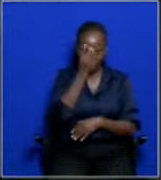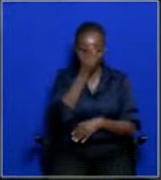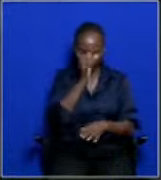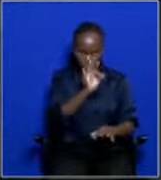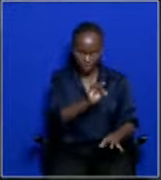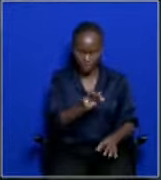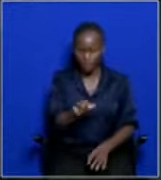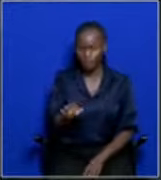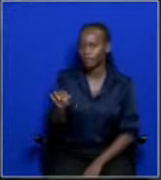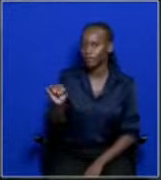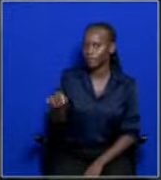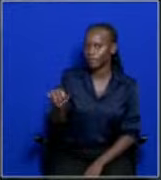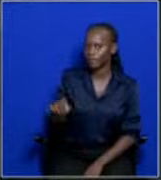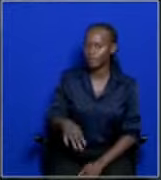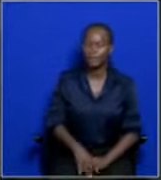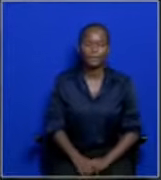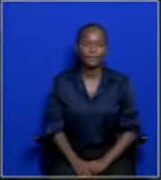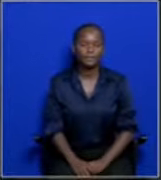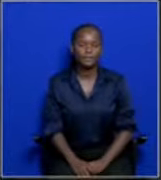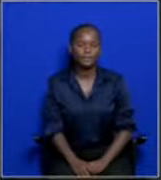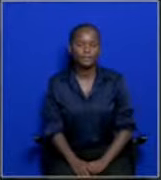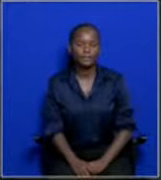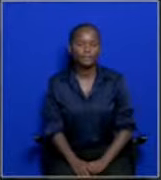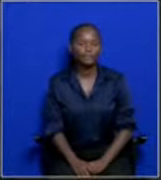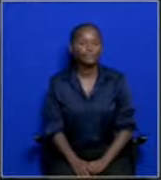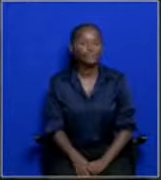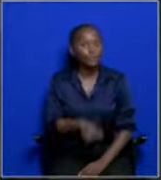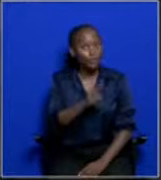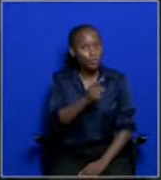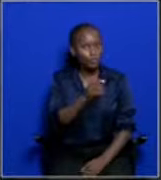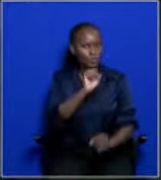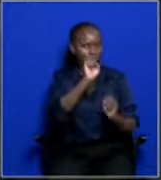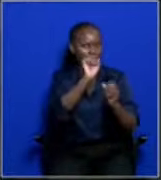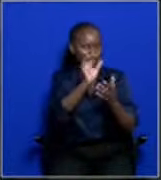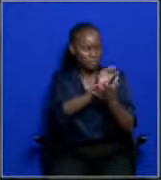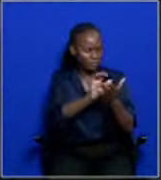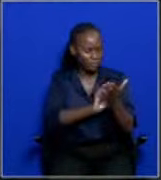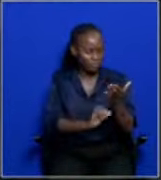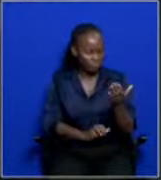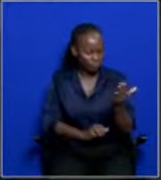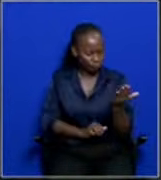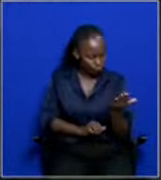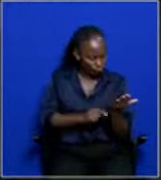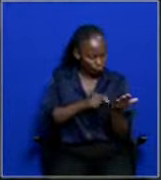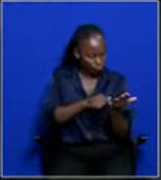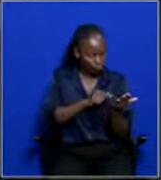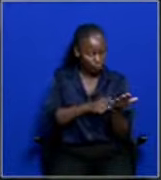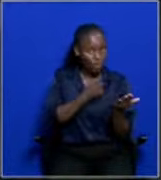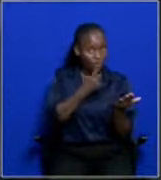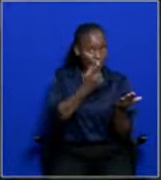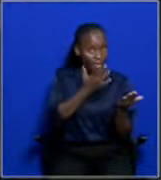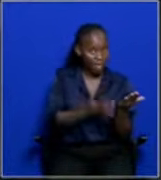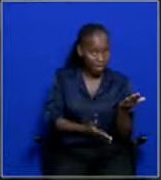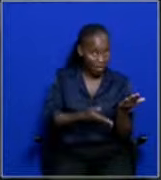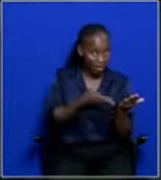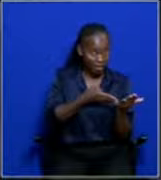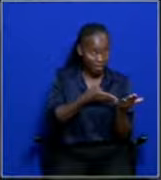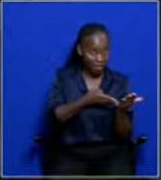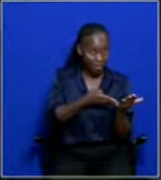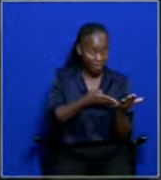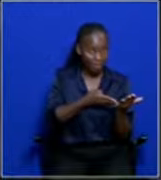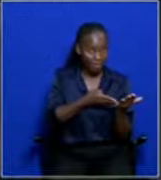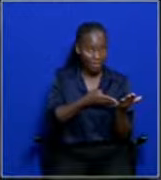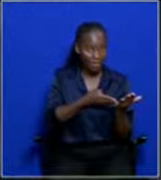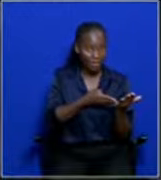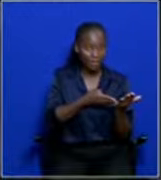have statements from the complainant, and I think a statement from